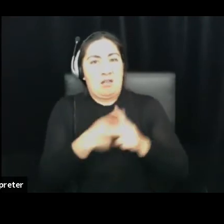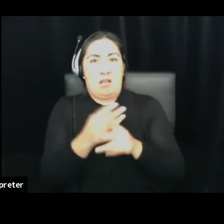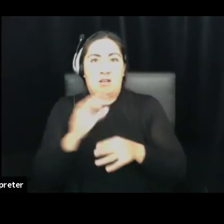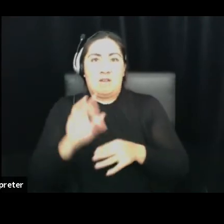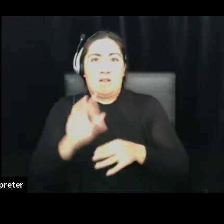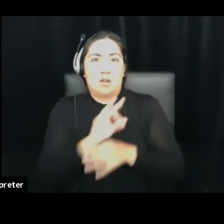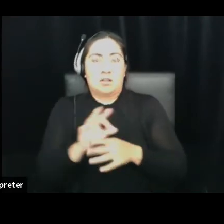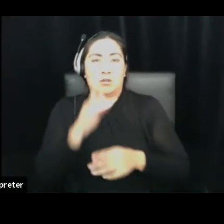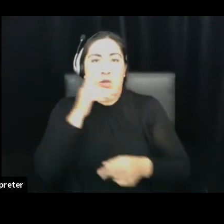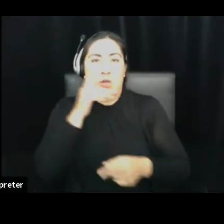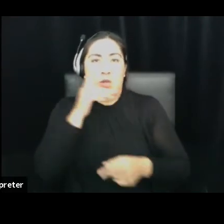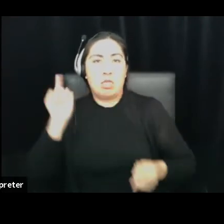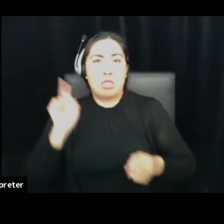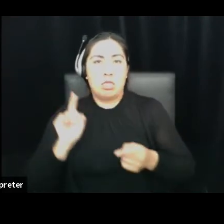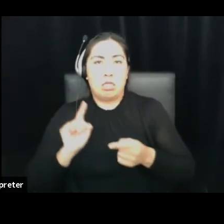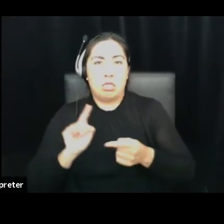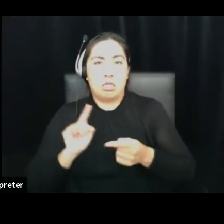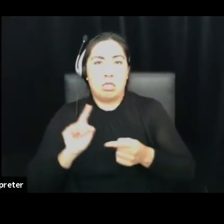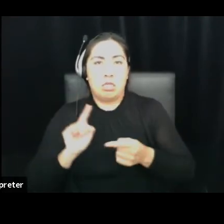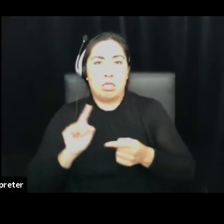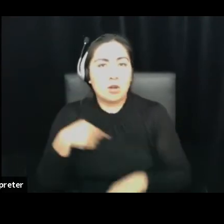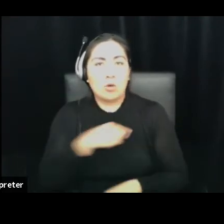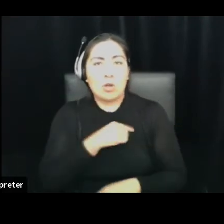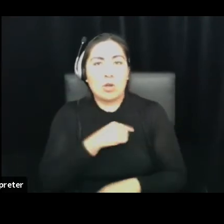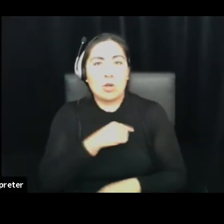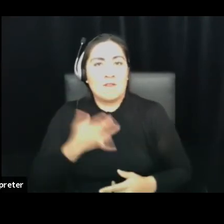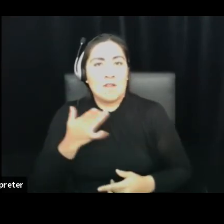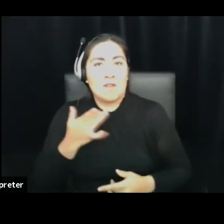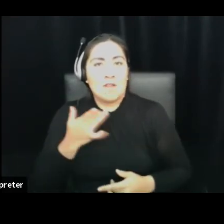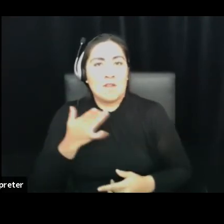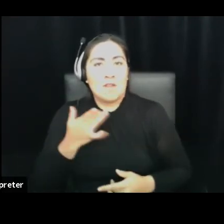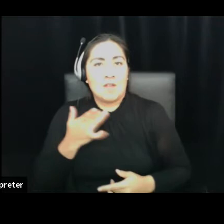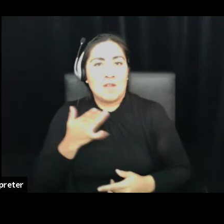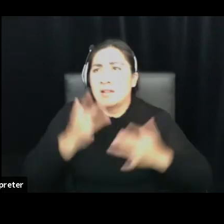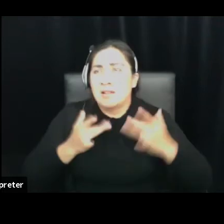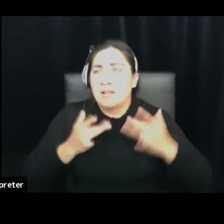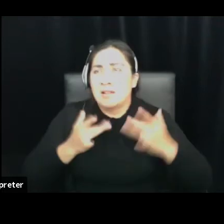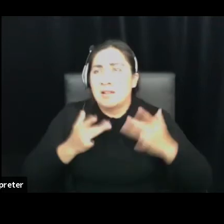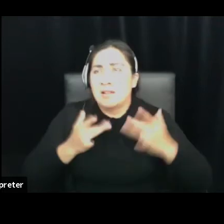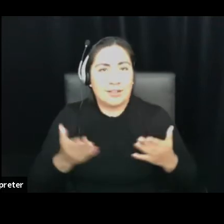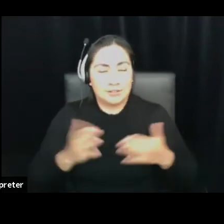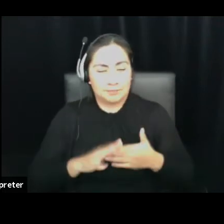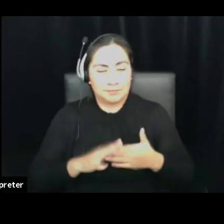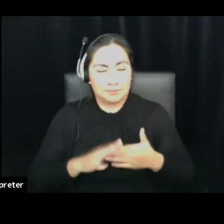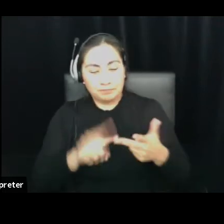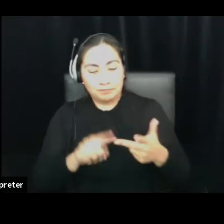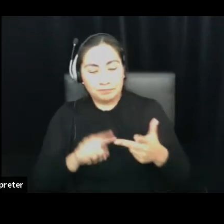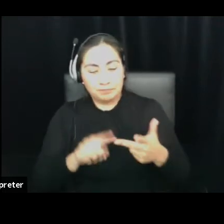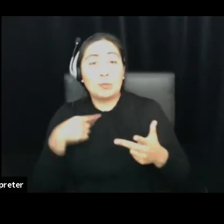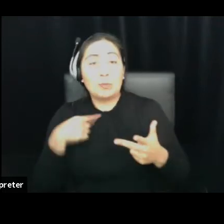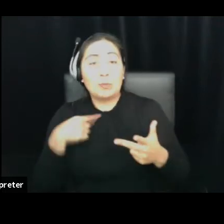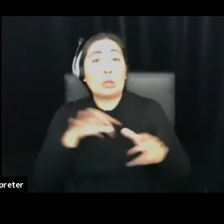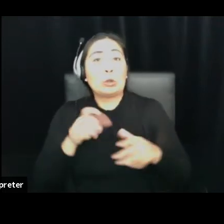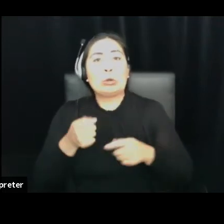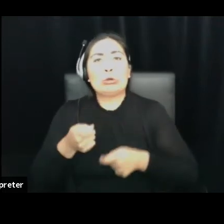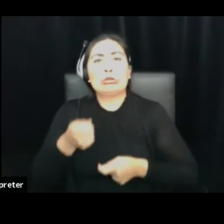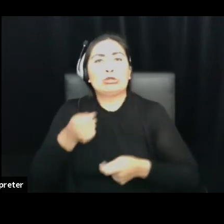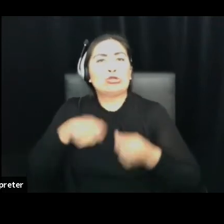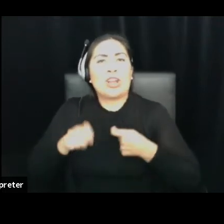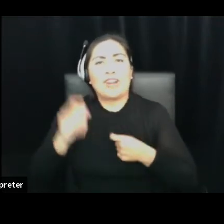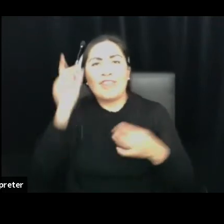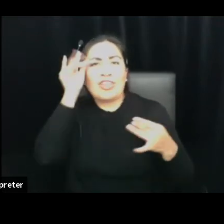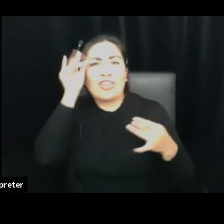feel scarce. And number three, we do trade-off thinking. We think about things in an